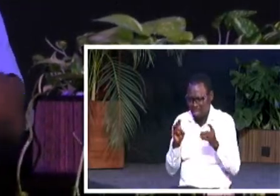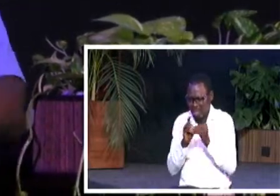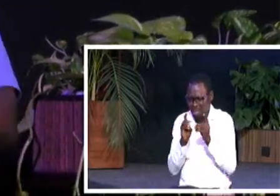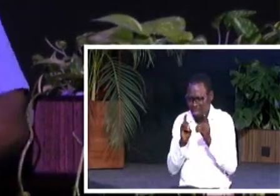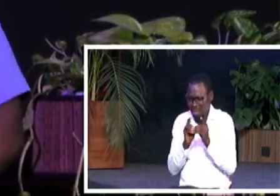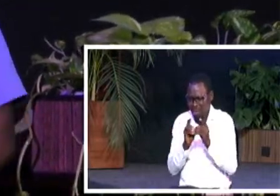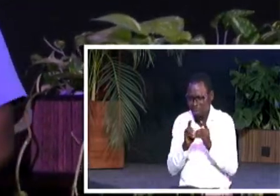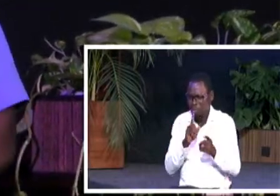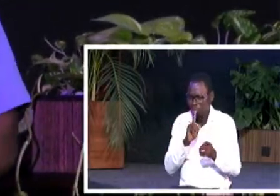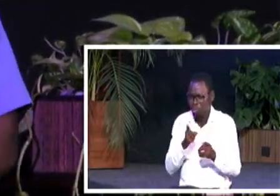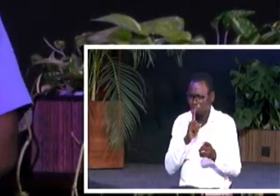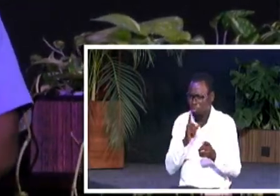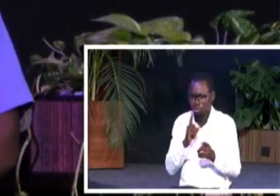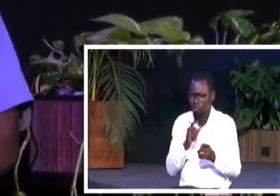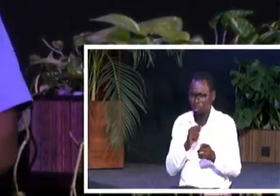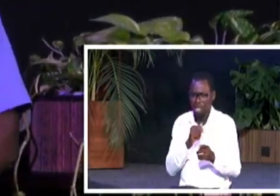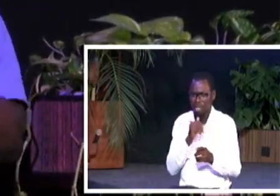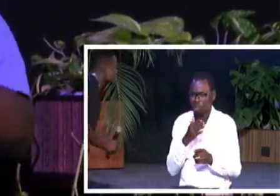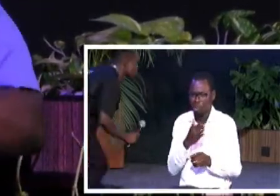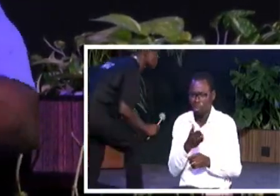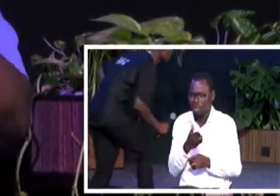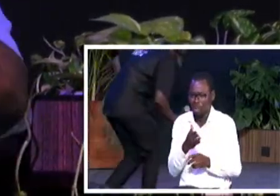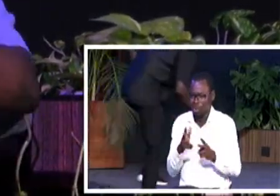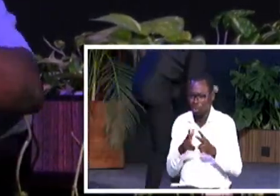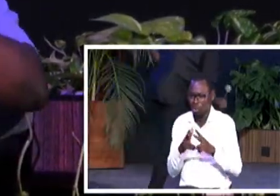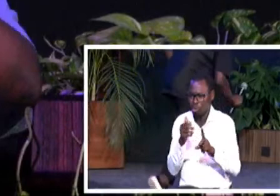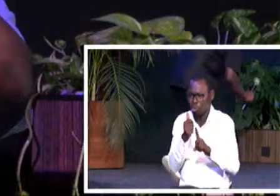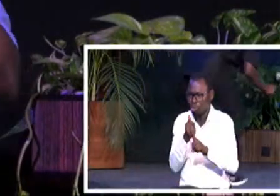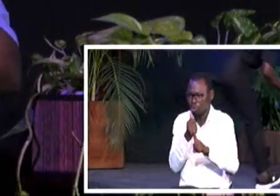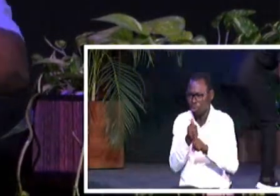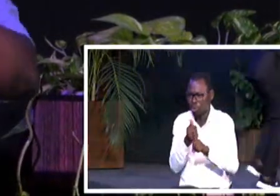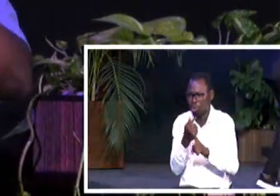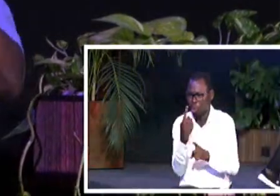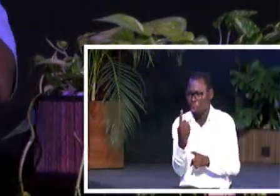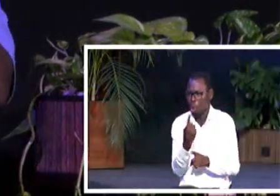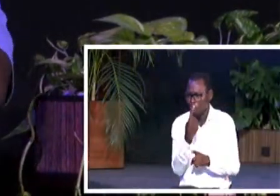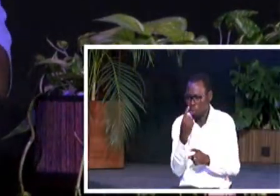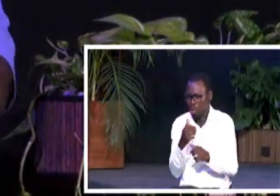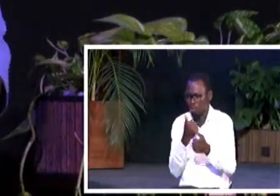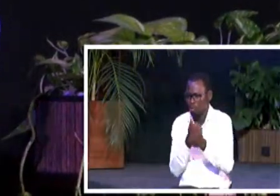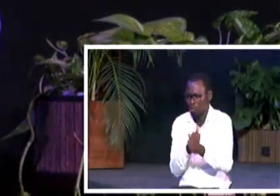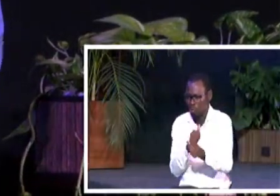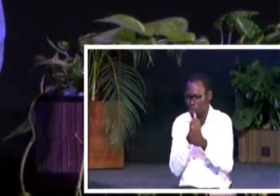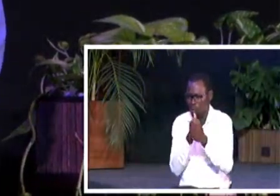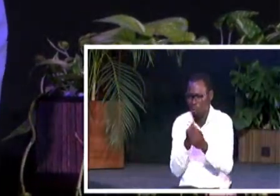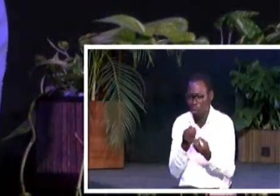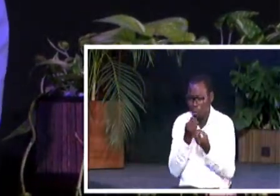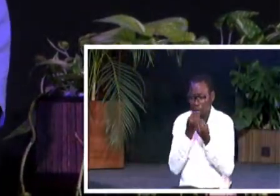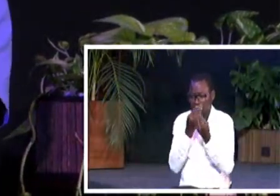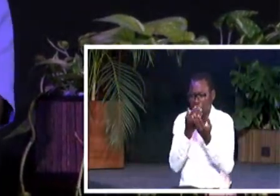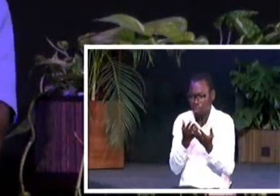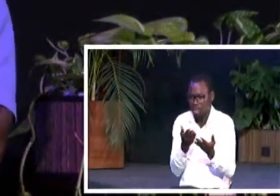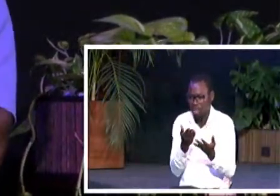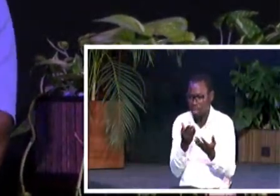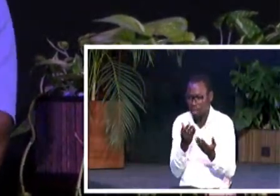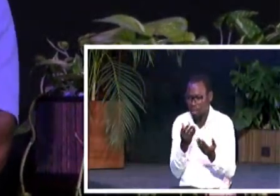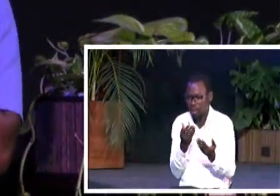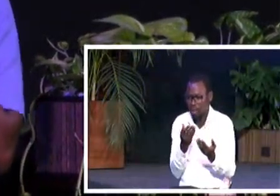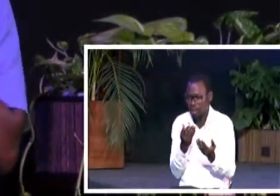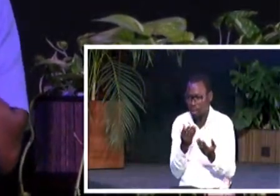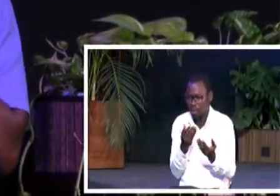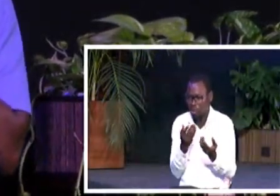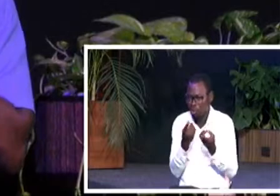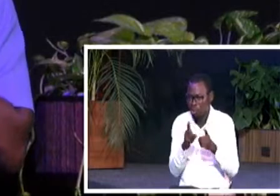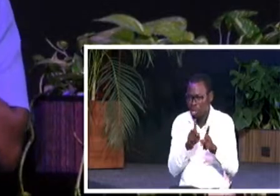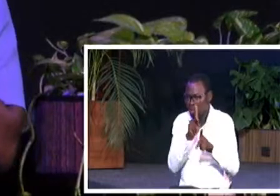it's not guaranteed. So you must always start following the innovation curves. When